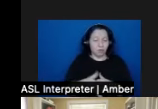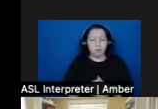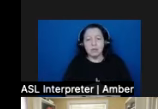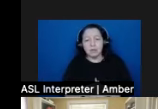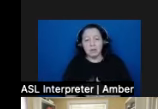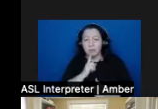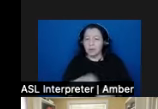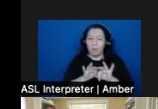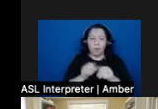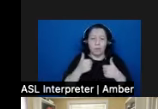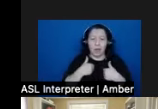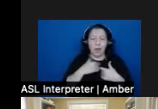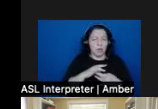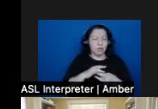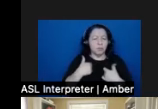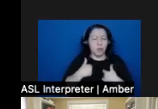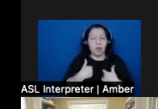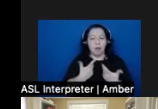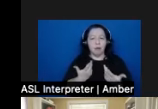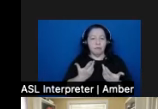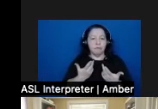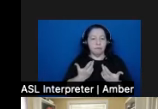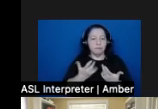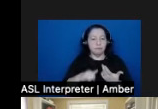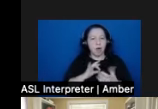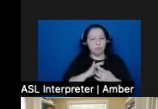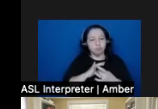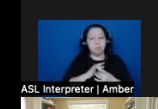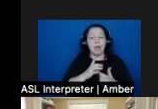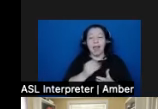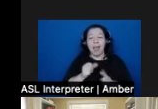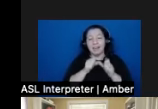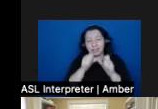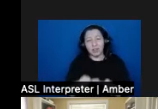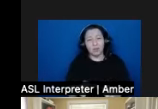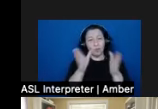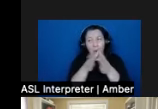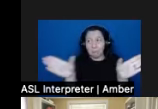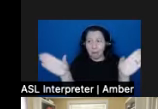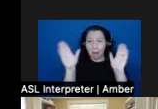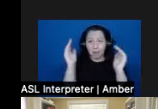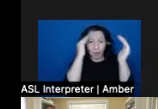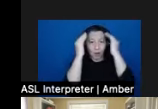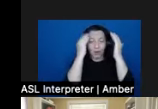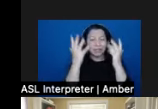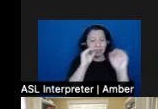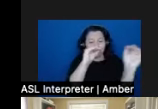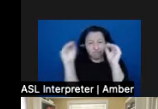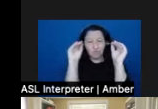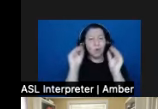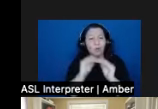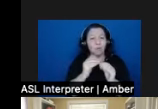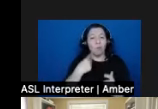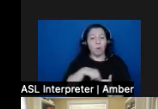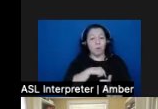relationships. And then just that ongoing public awareness, and the more that we're speaking about our